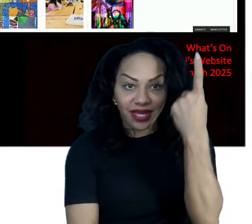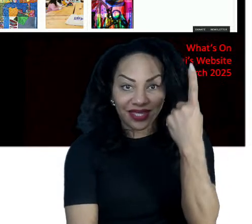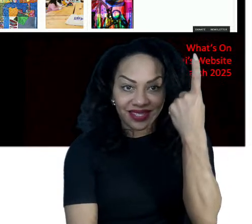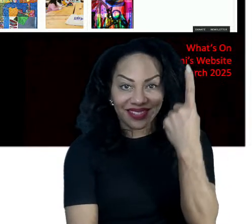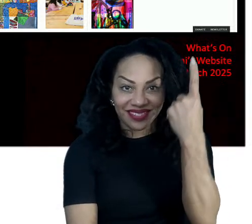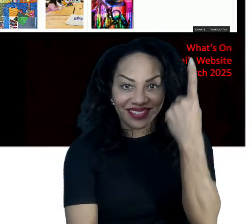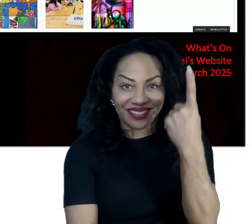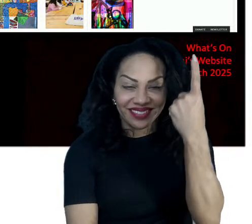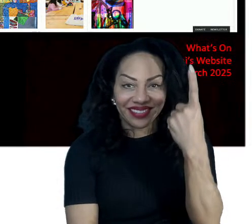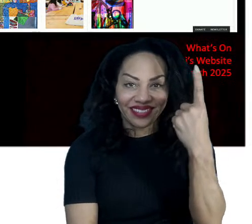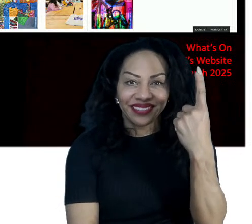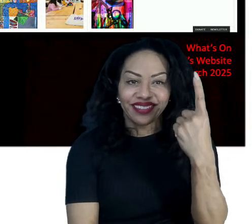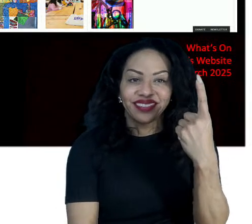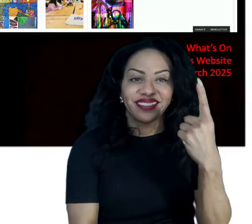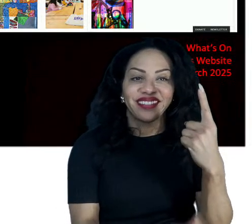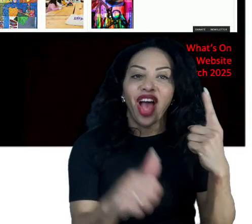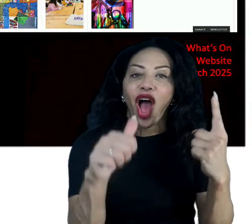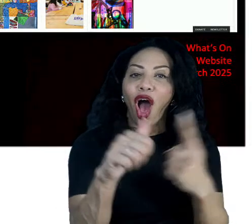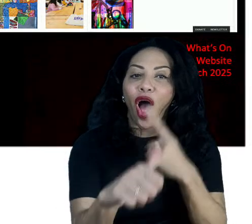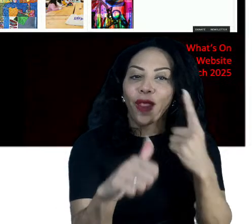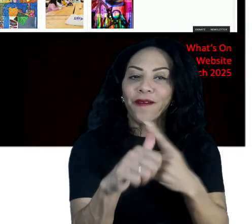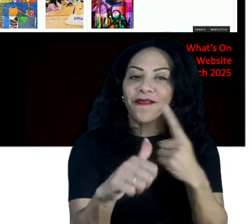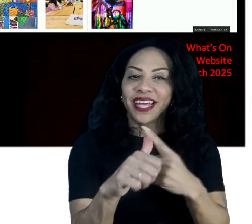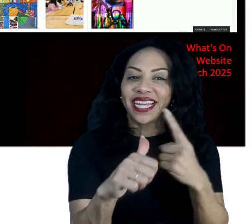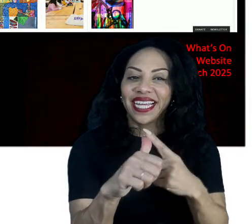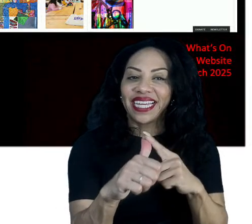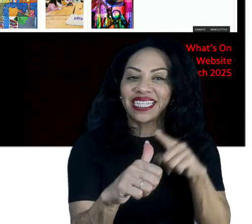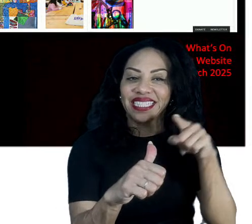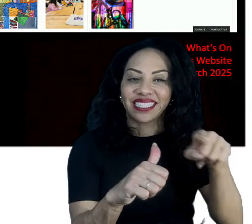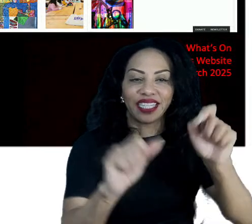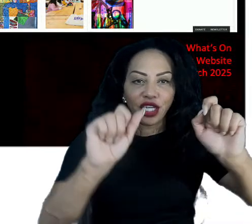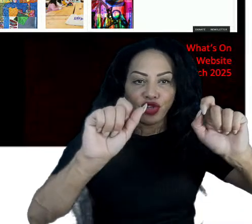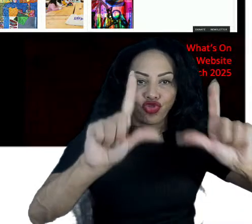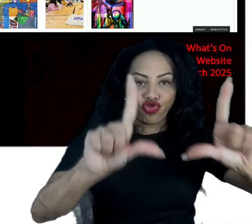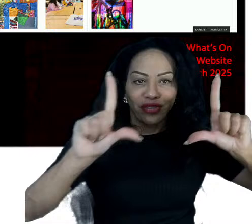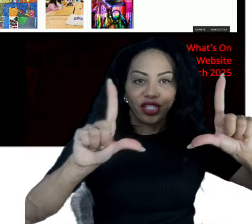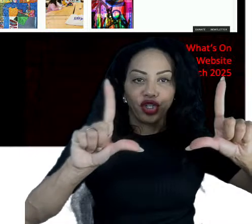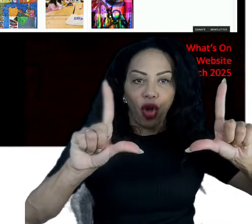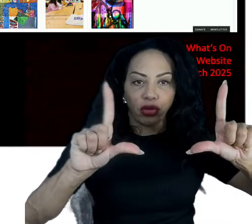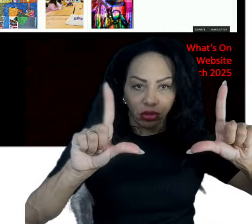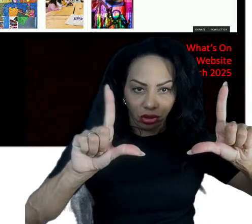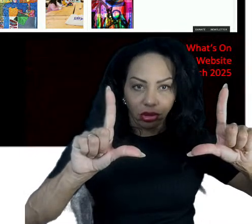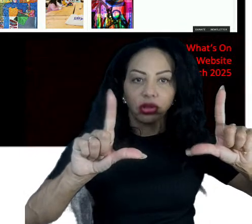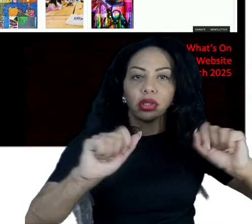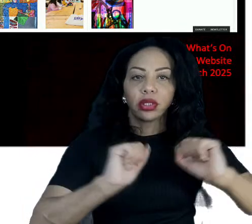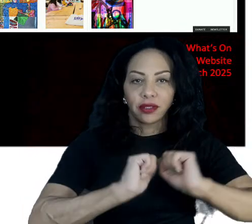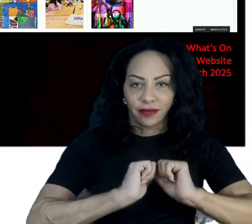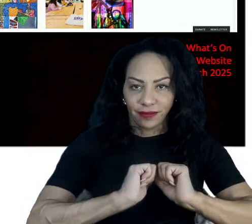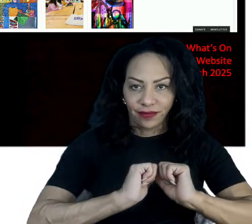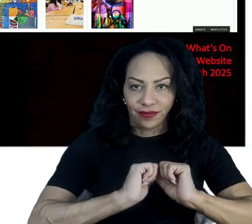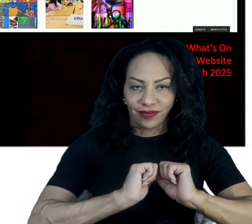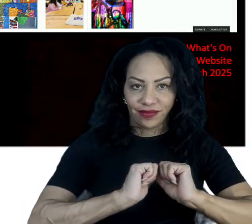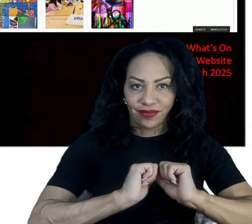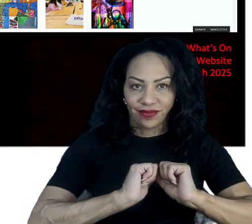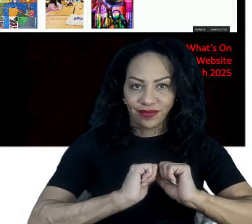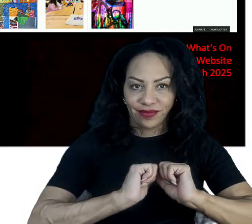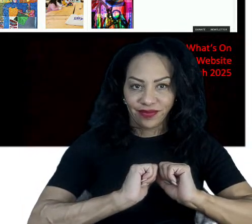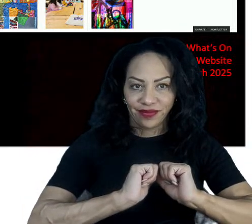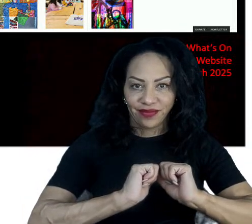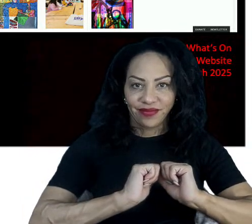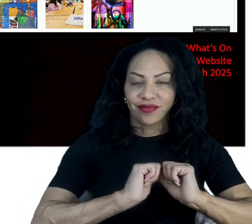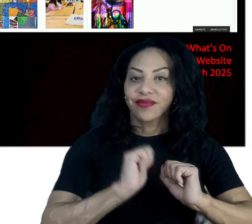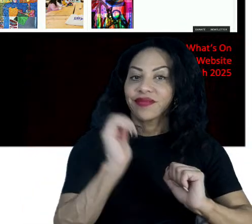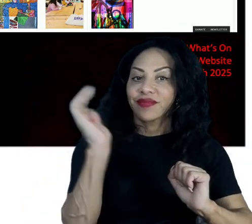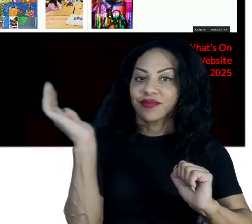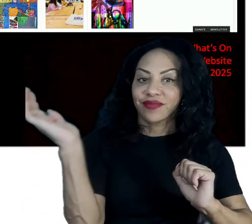website. And so it's kind of the image on the left is showing a programme of